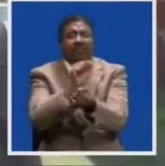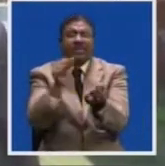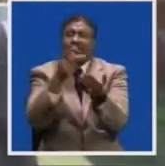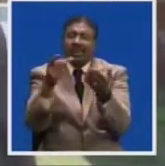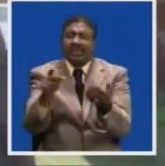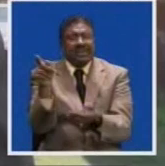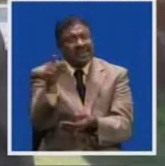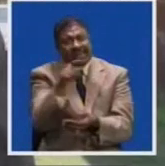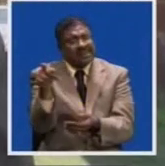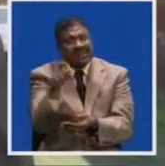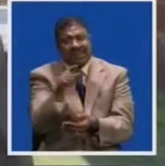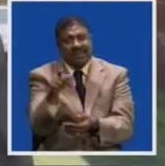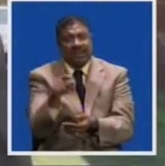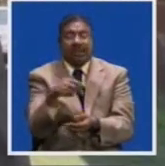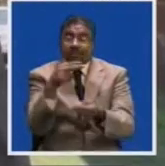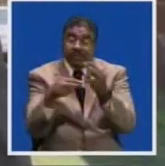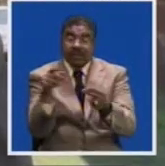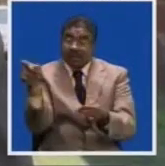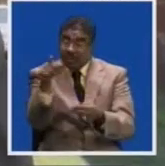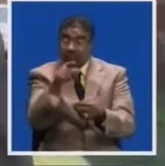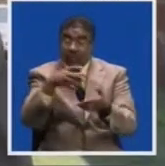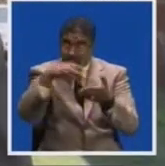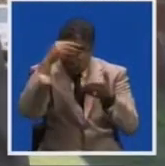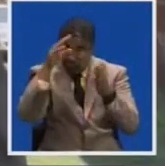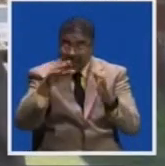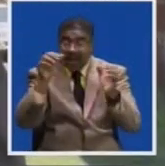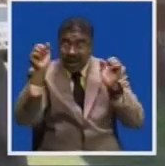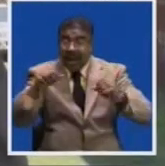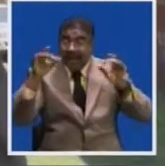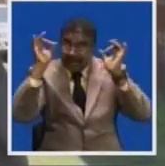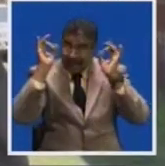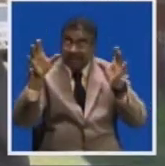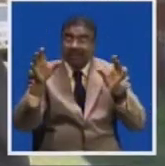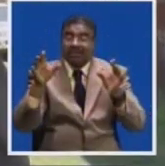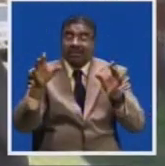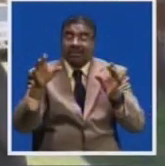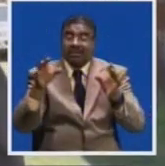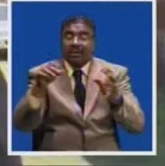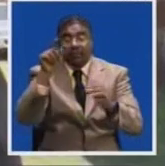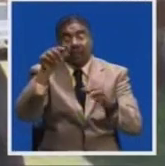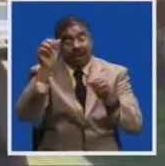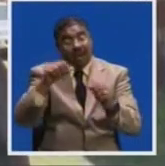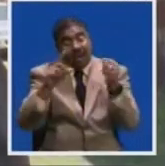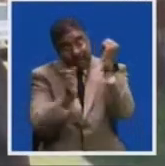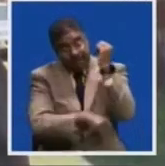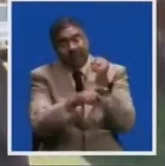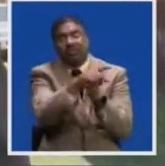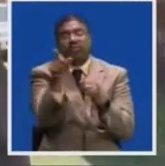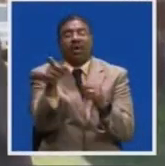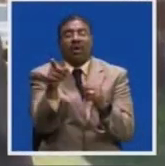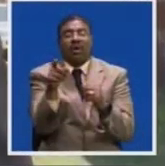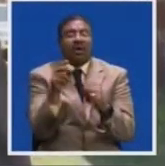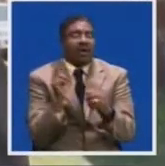property, they just risk a lot of other unfortunate events happening to them, and we don't want